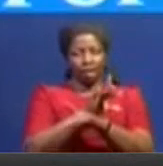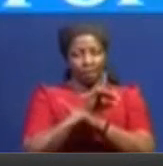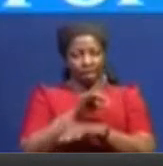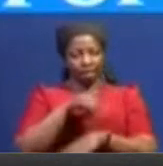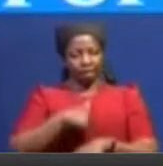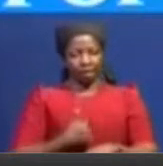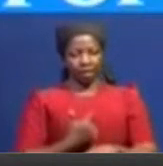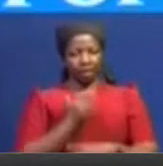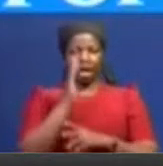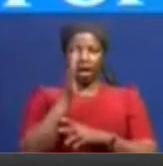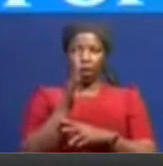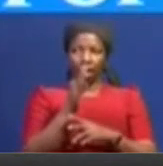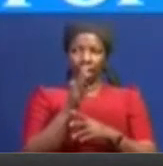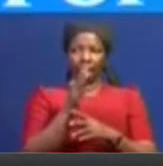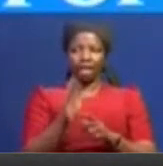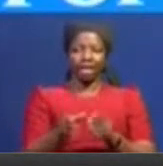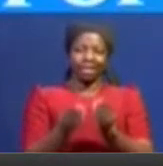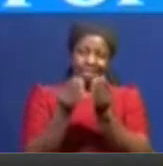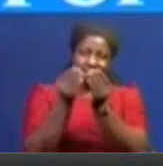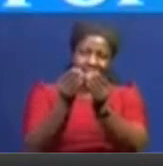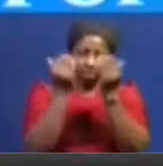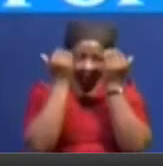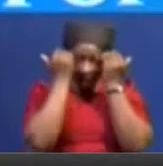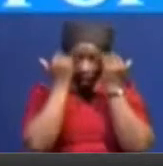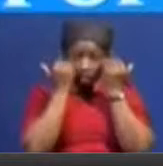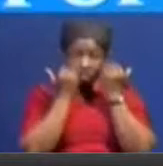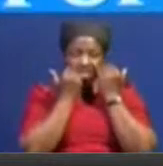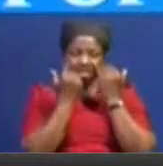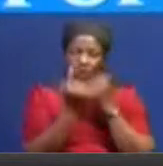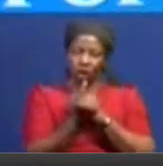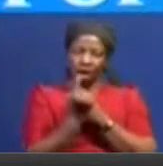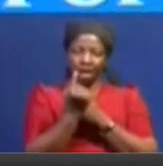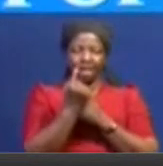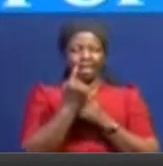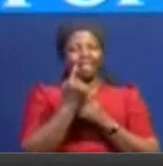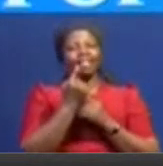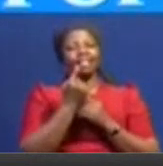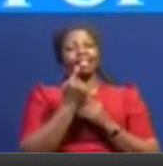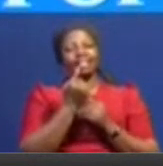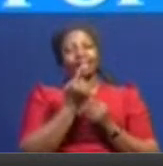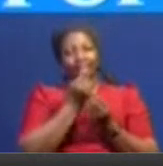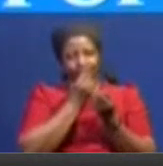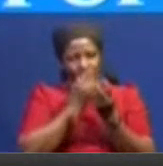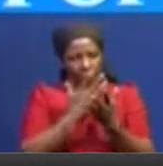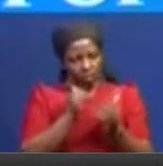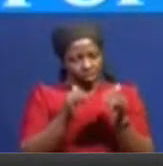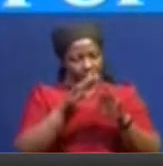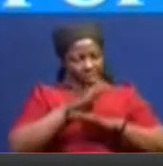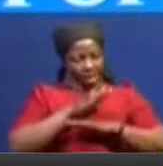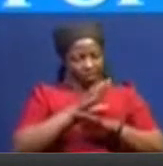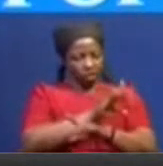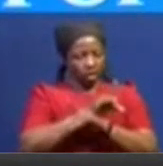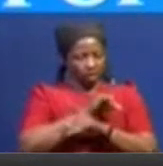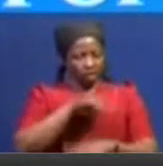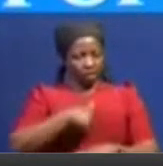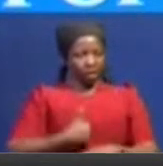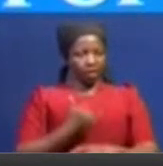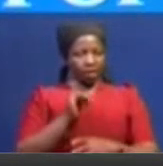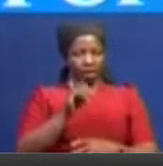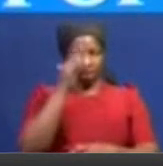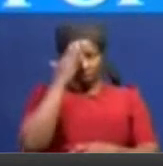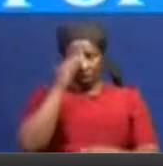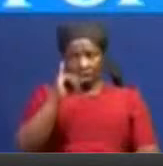to the court only the information that is enough to defend myself. And that's why IEBC should not be a party to that